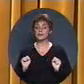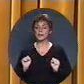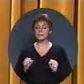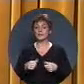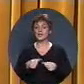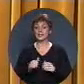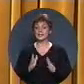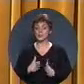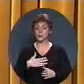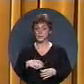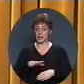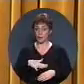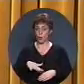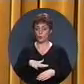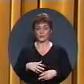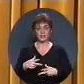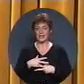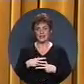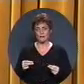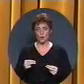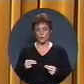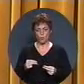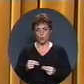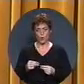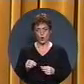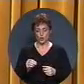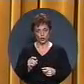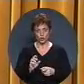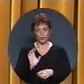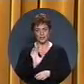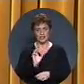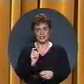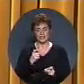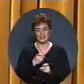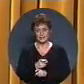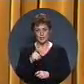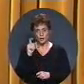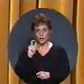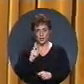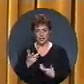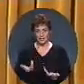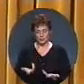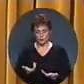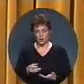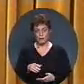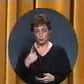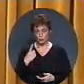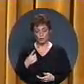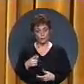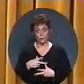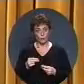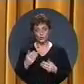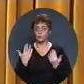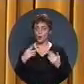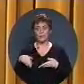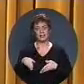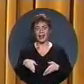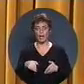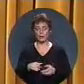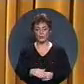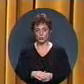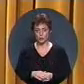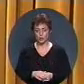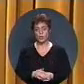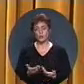streets. Yesterday, the Minister of Public Safety told this House that despite the weak Liberal laws on the books, he